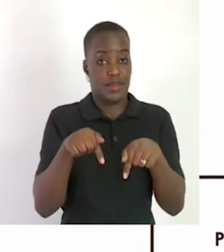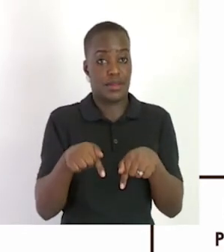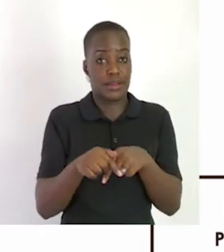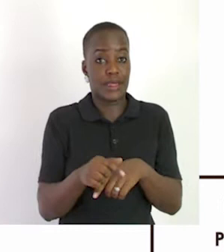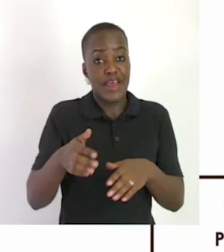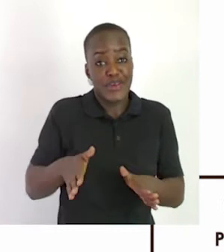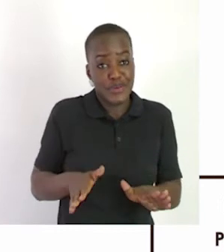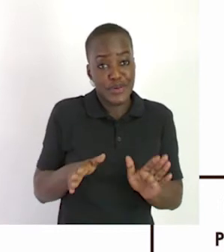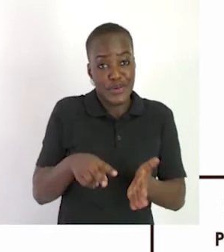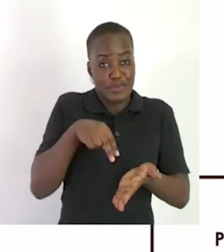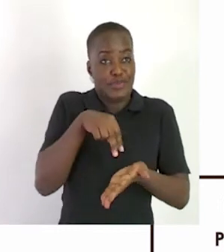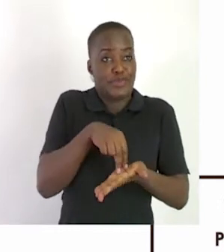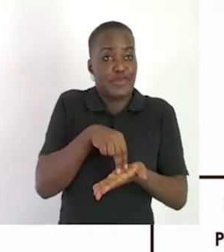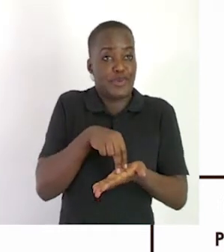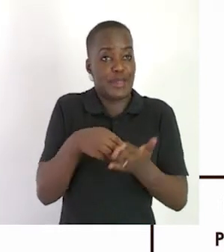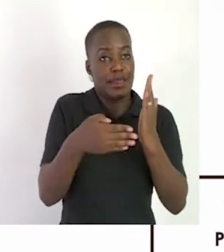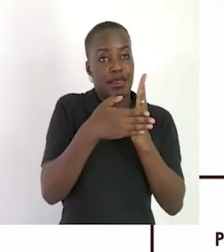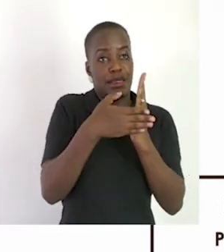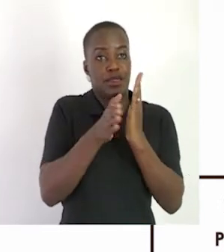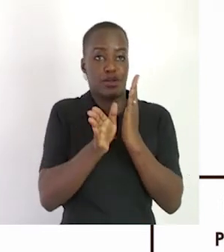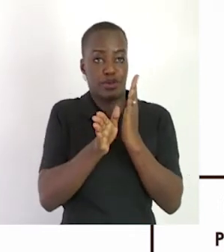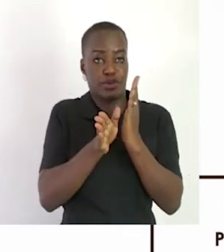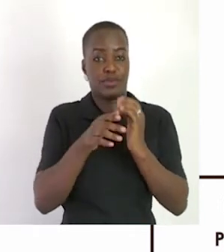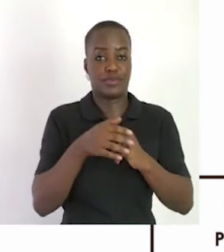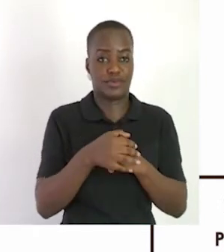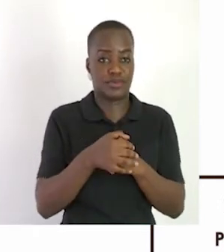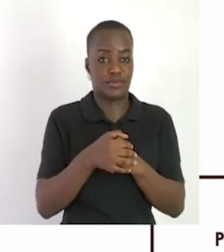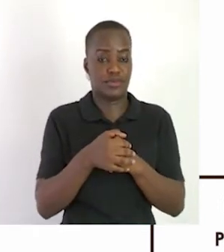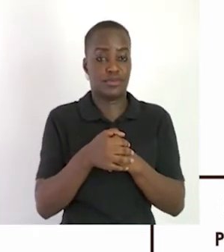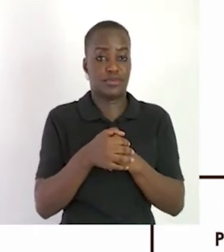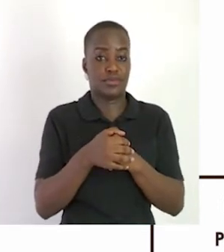girl stands in the door. And then,